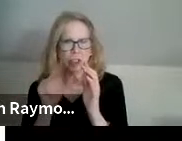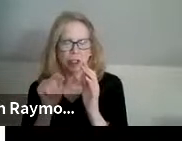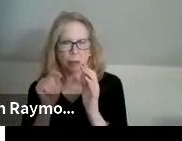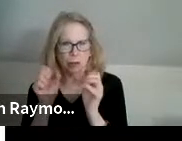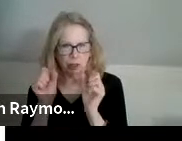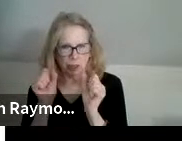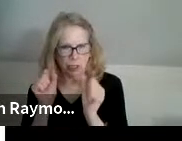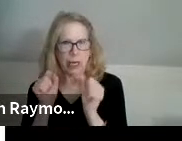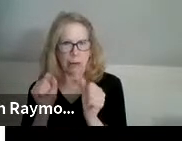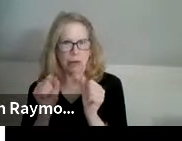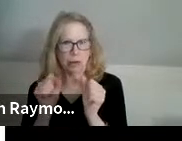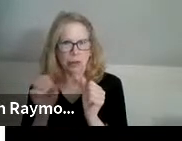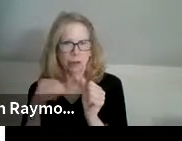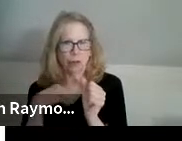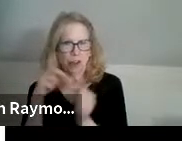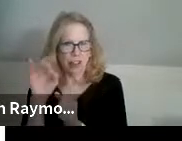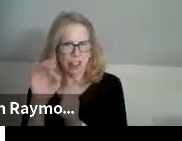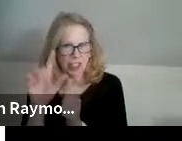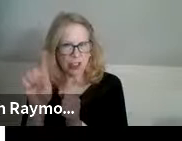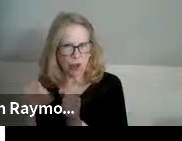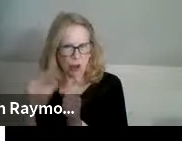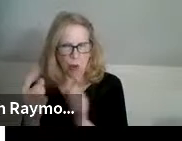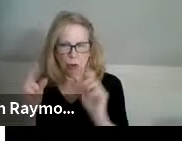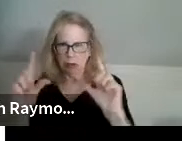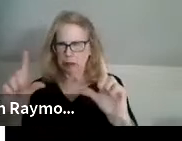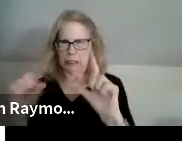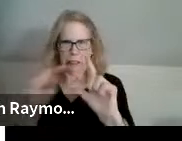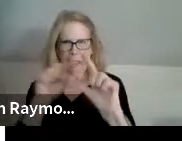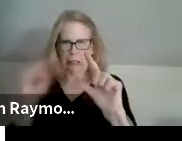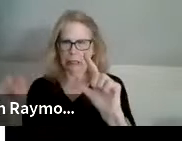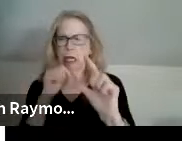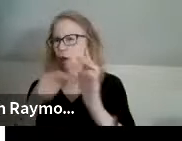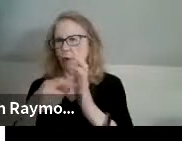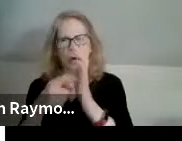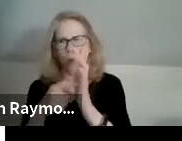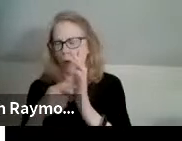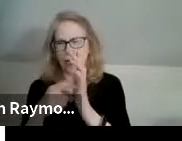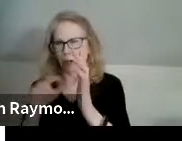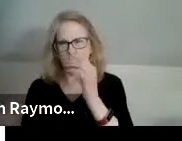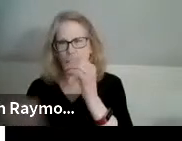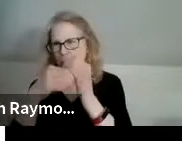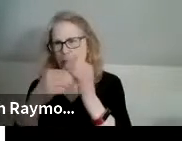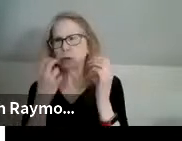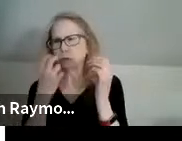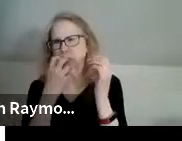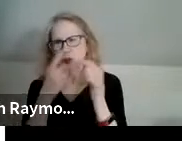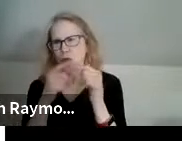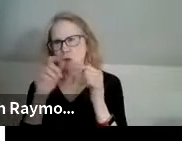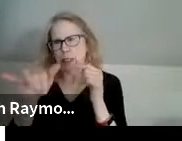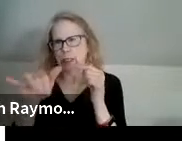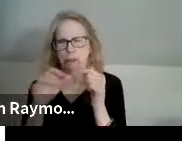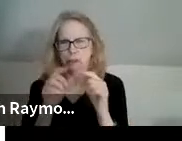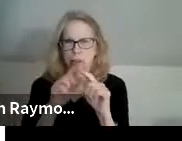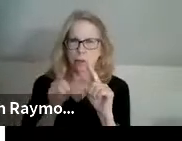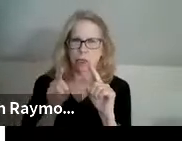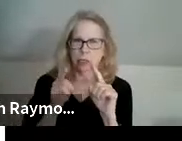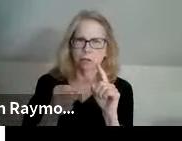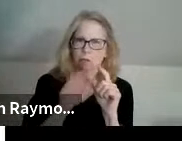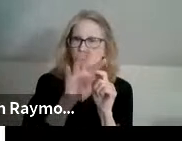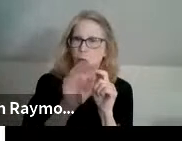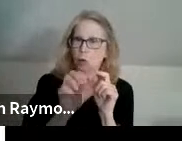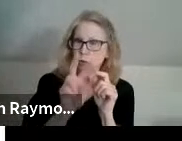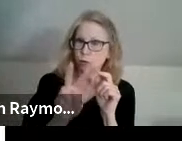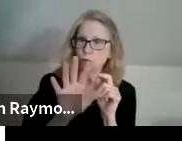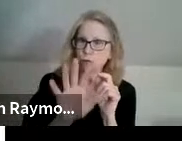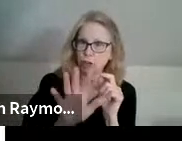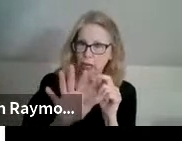digital only sign, we're not requiring that you add speech to that. But